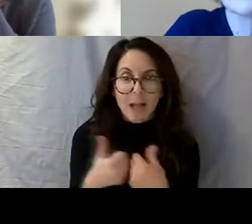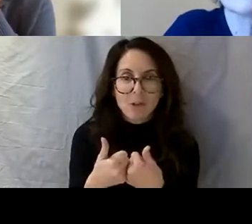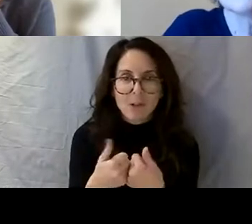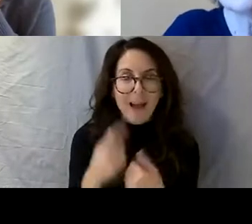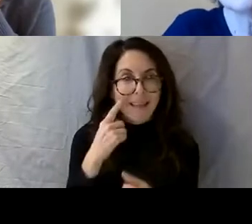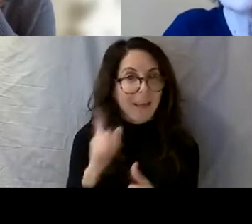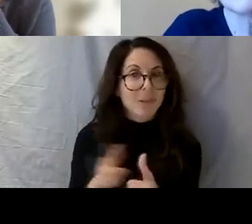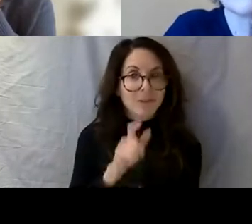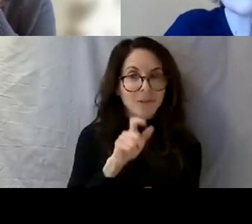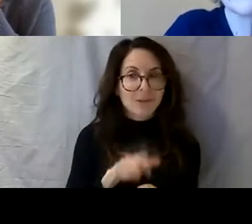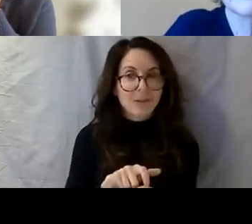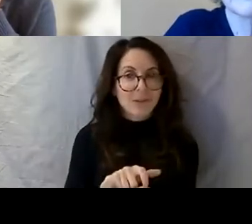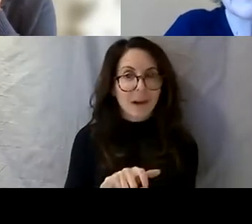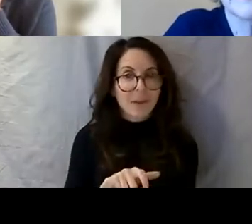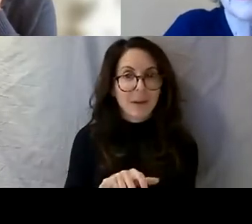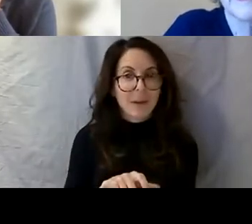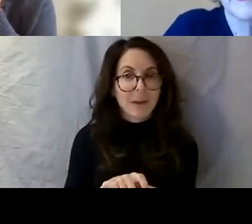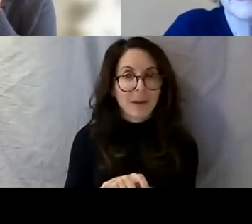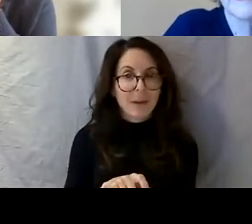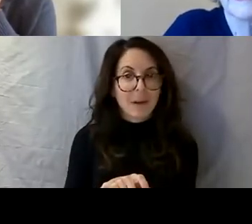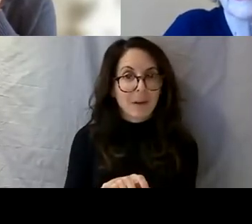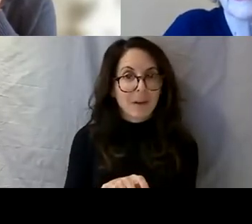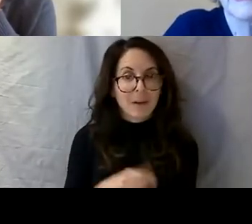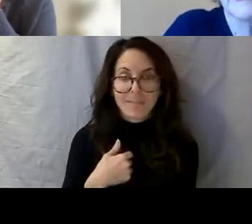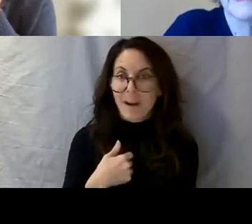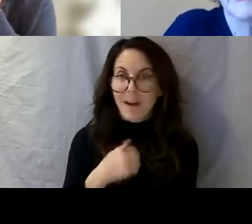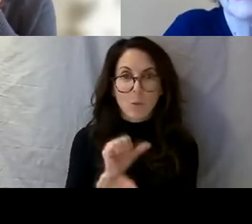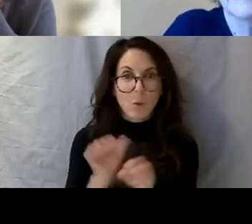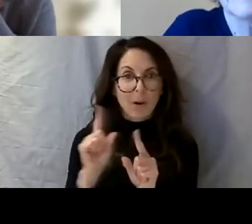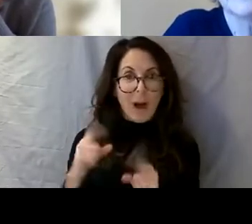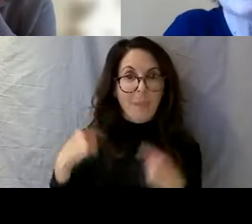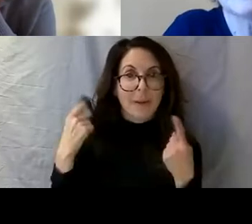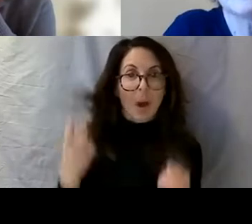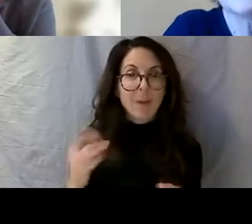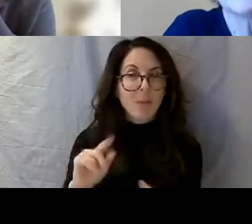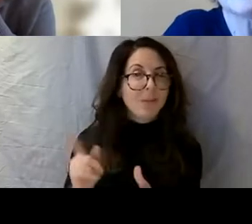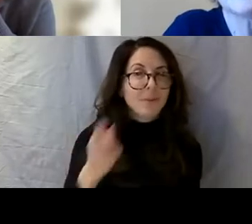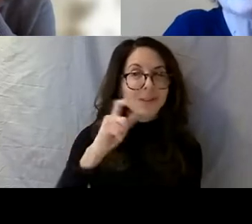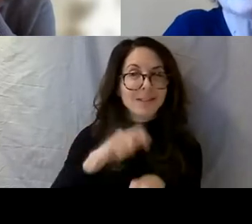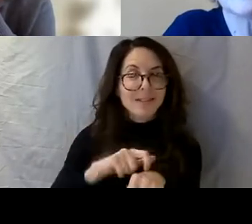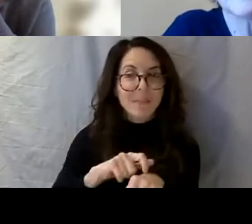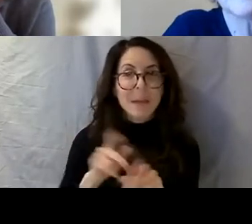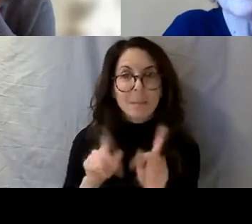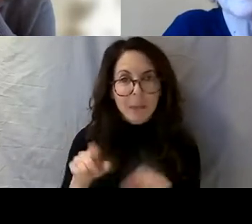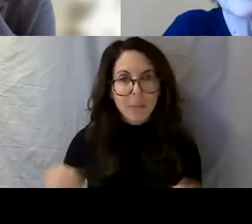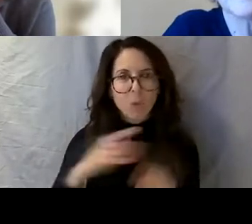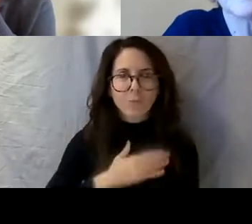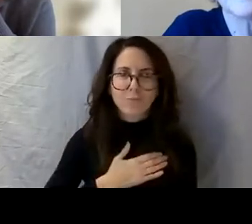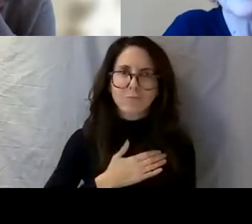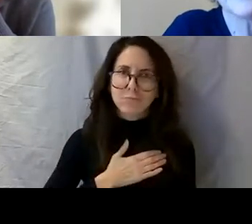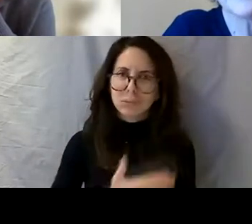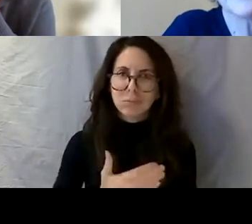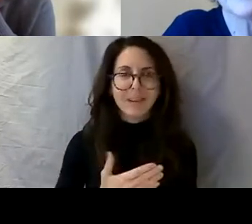think, from when I've been in the sector, that people were willing to really share with each